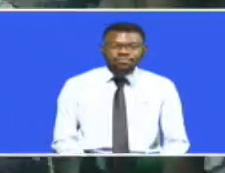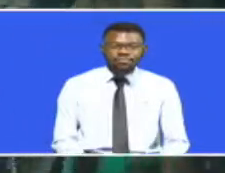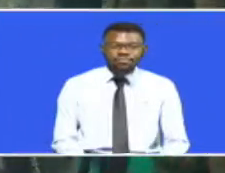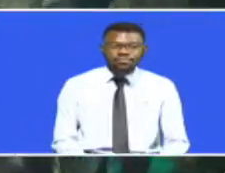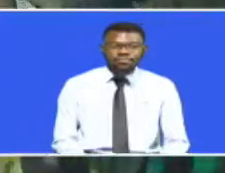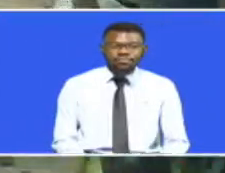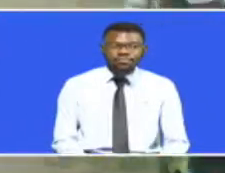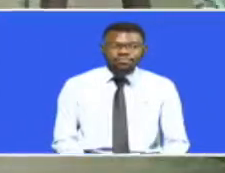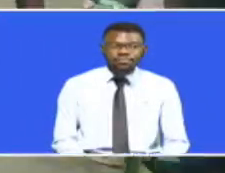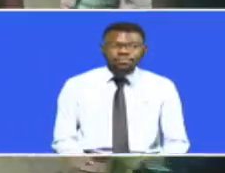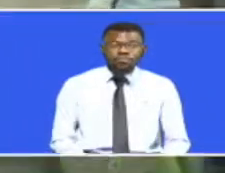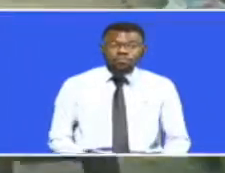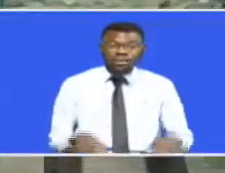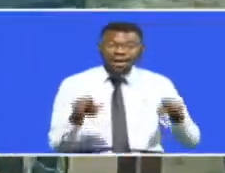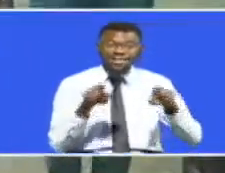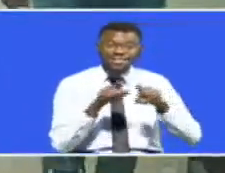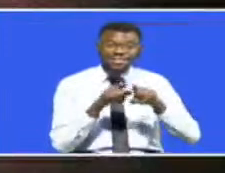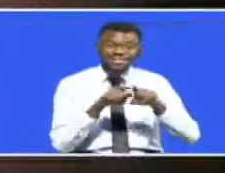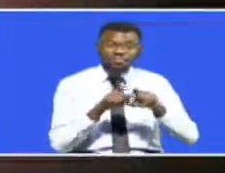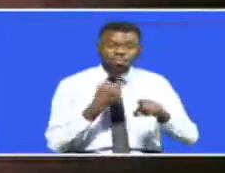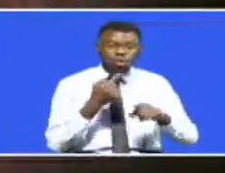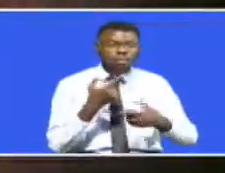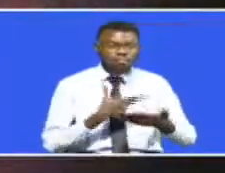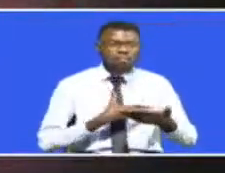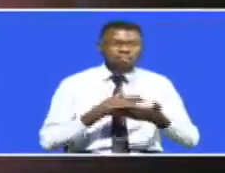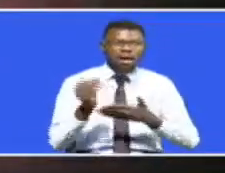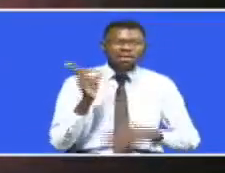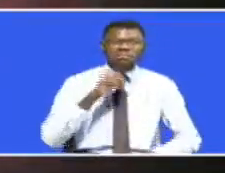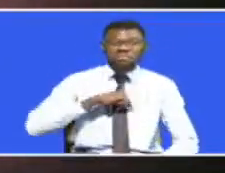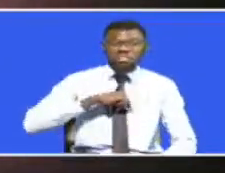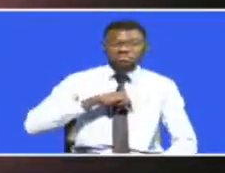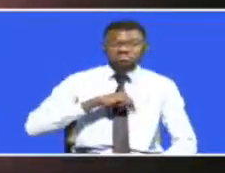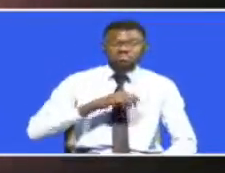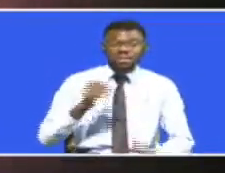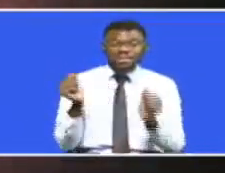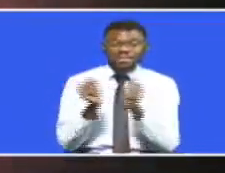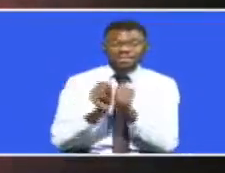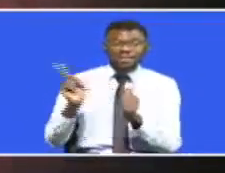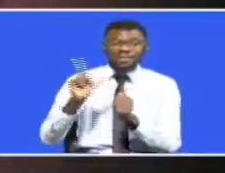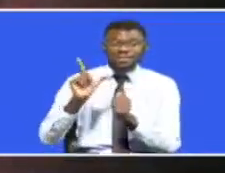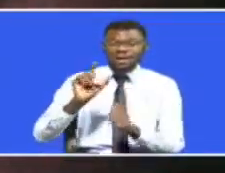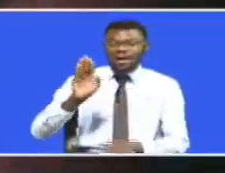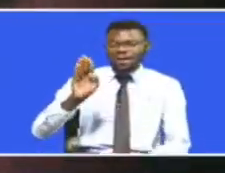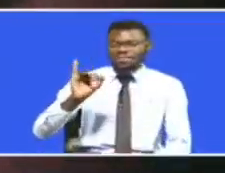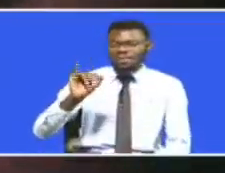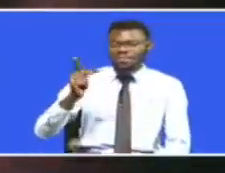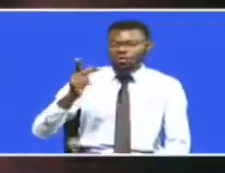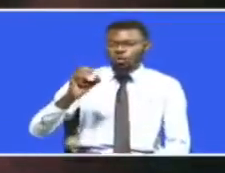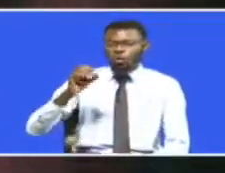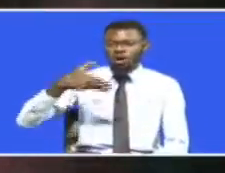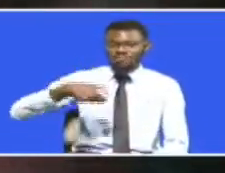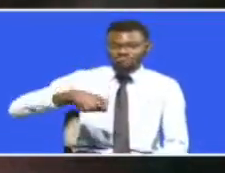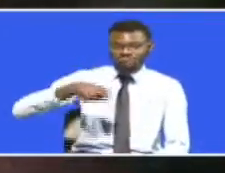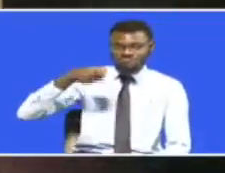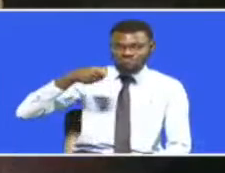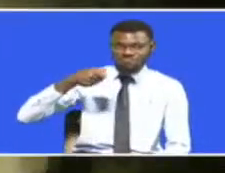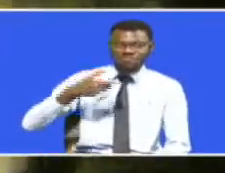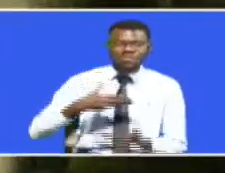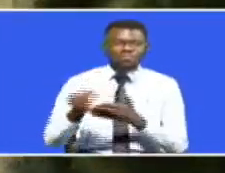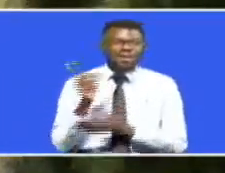The next, we succeeded to buy illegal brew of 10 liters of Biko.